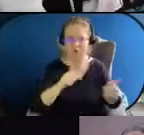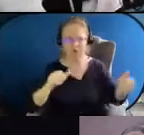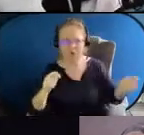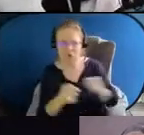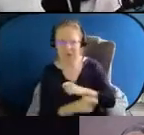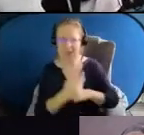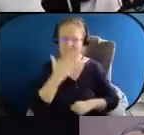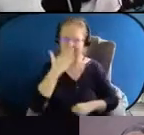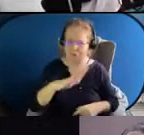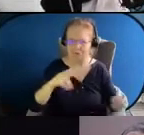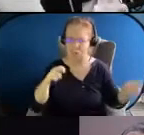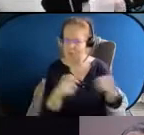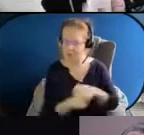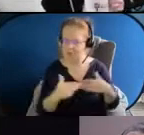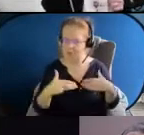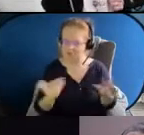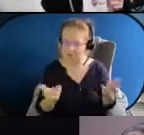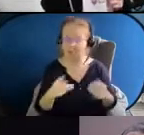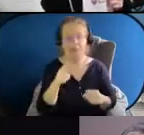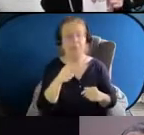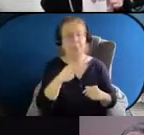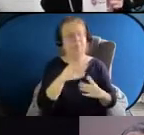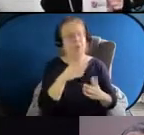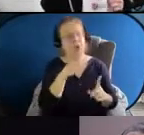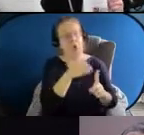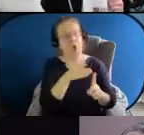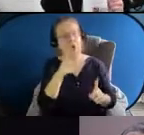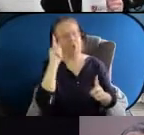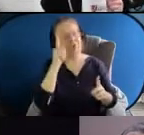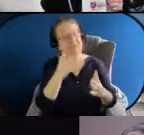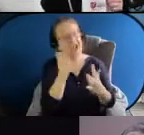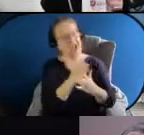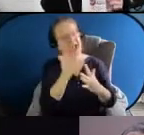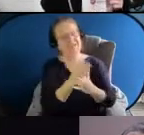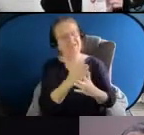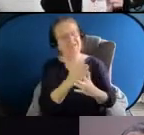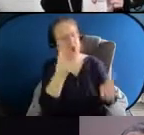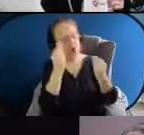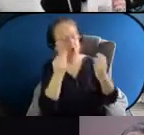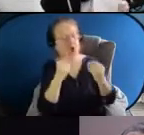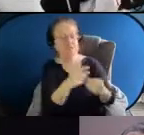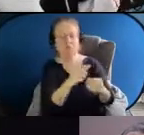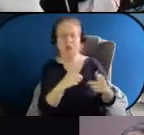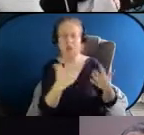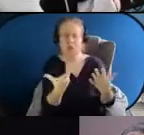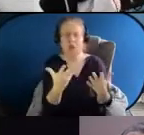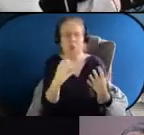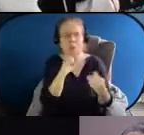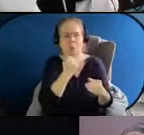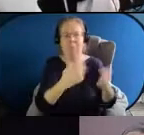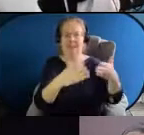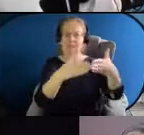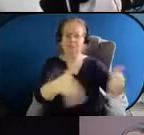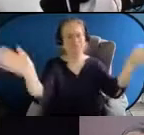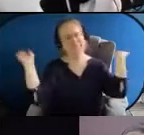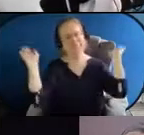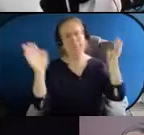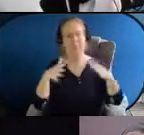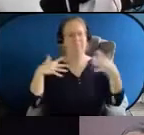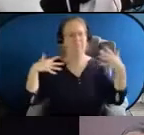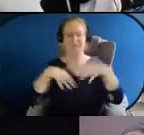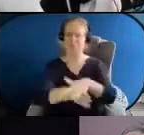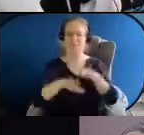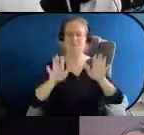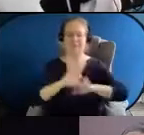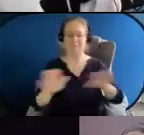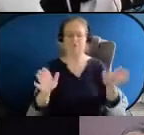in attitudes, and whether you see that goal of accessible learning being the default rather than at the moment kind of being the exception,